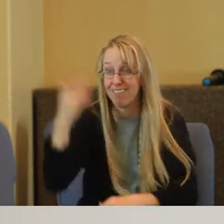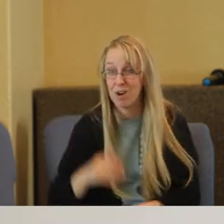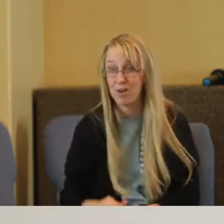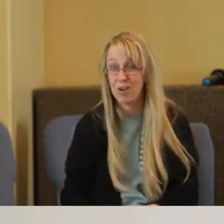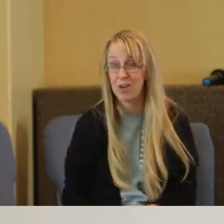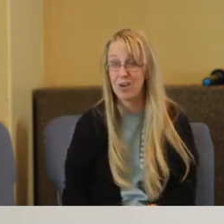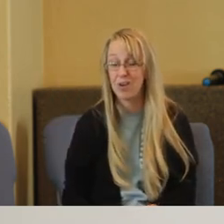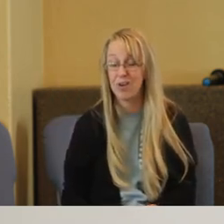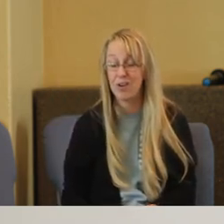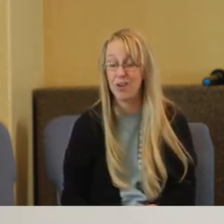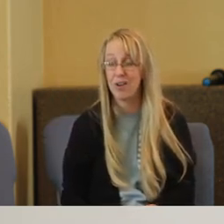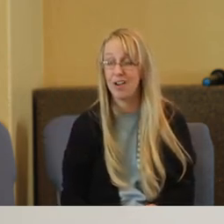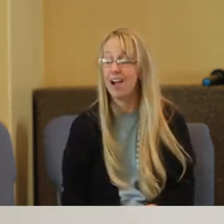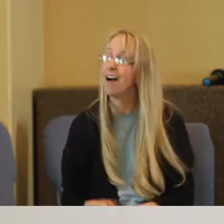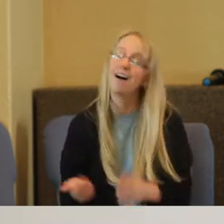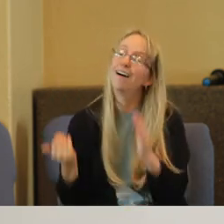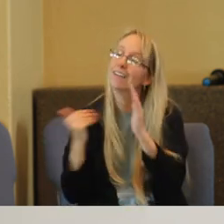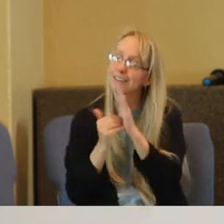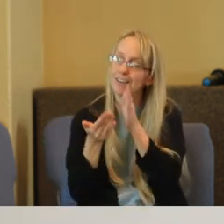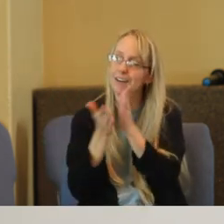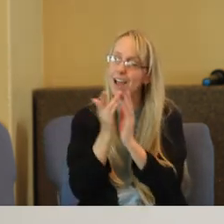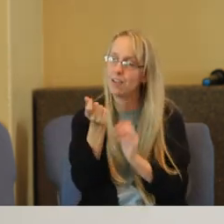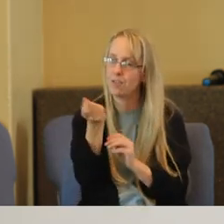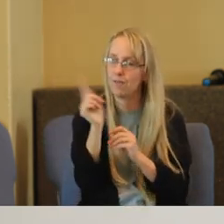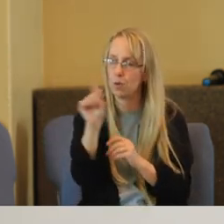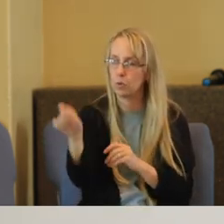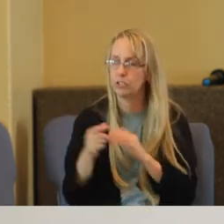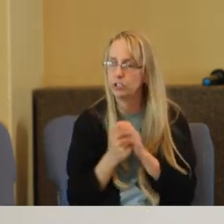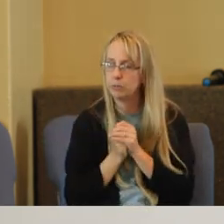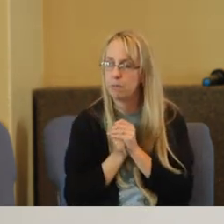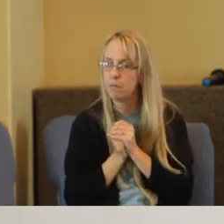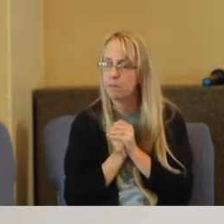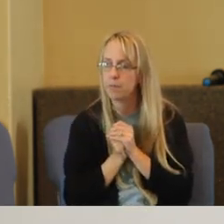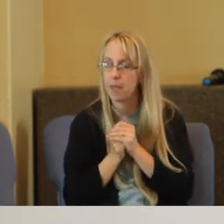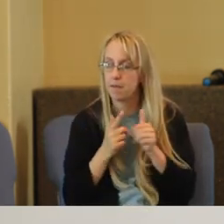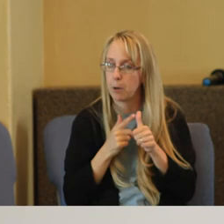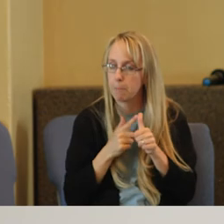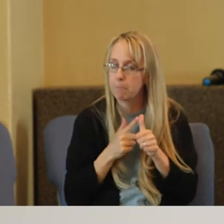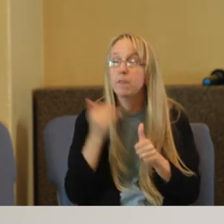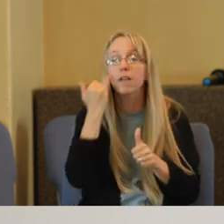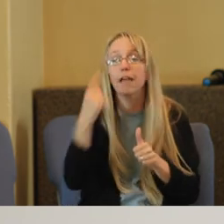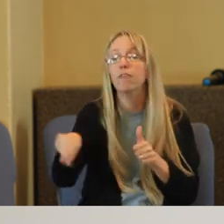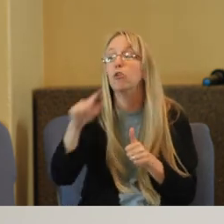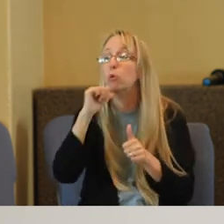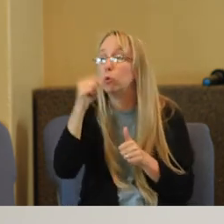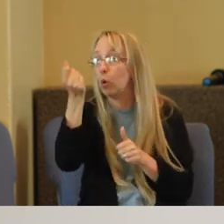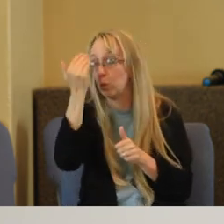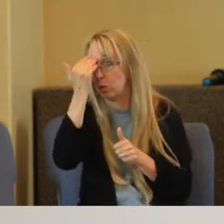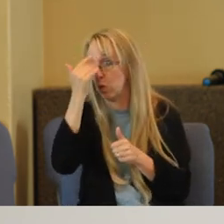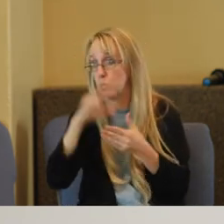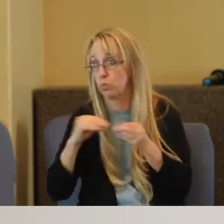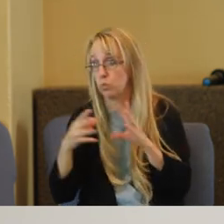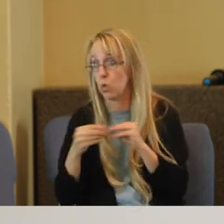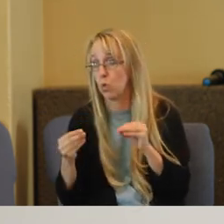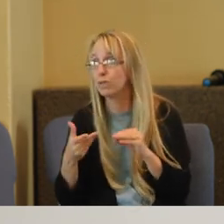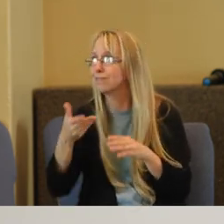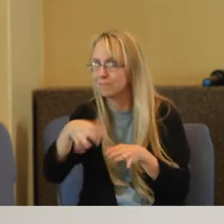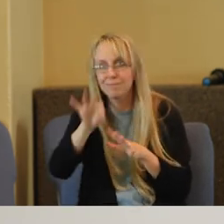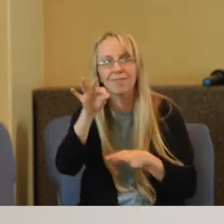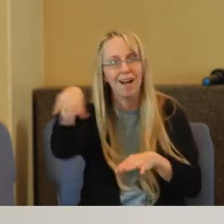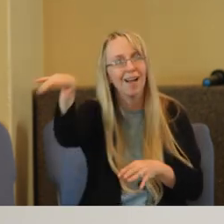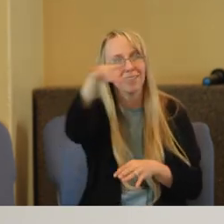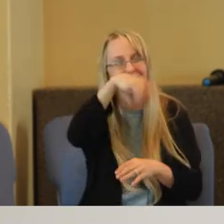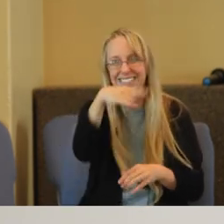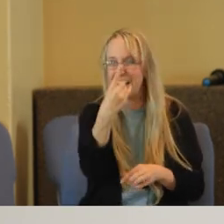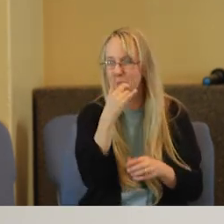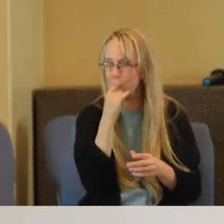Again, I ask you a couple questions. One is, if you don't know these stories, find somebody here that does, and